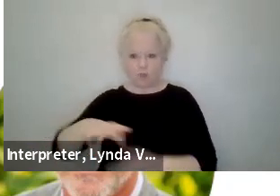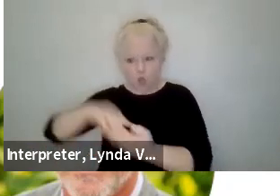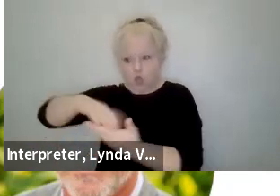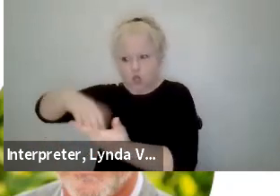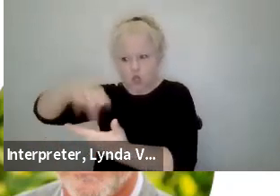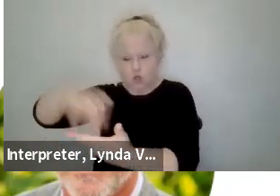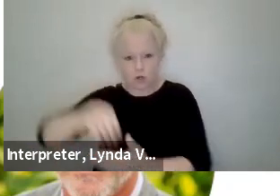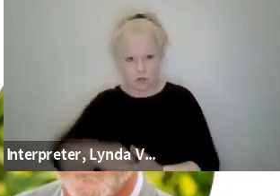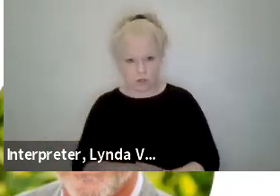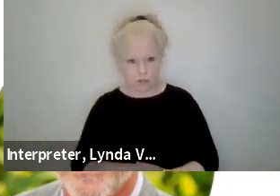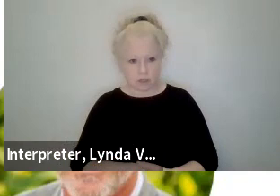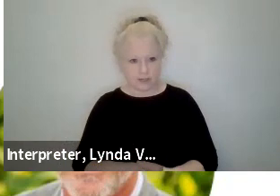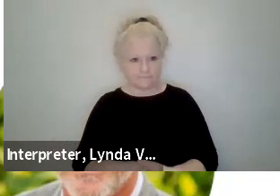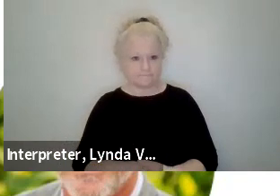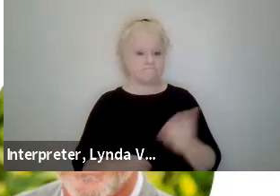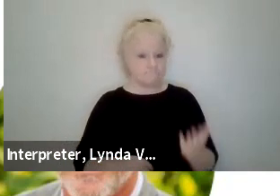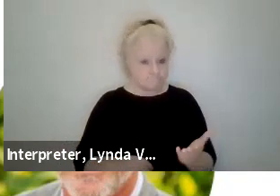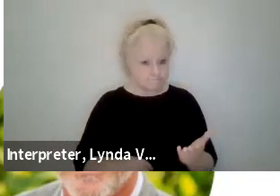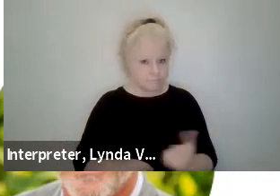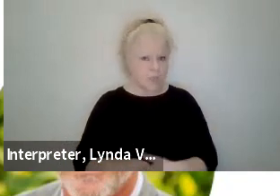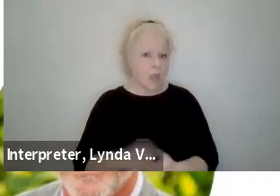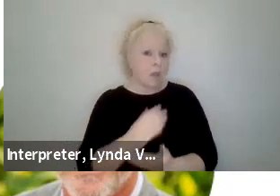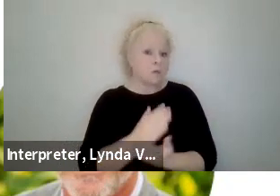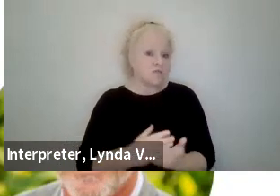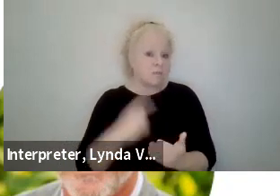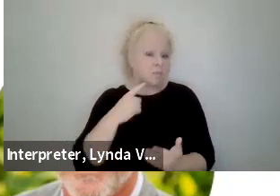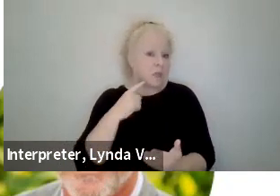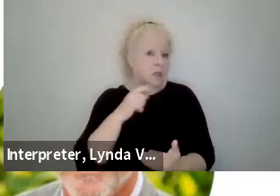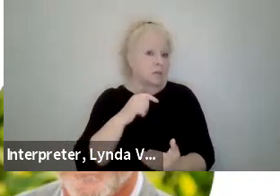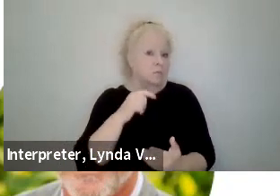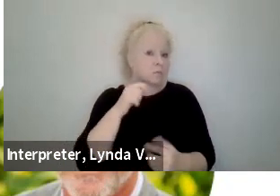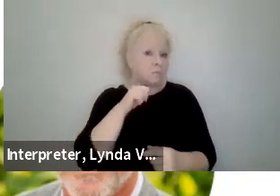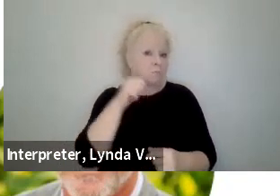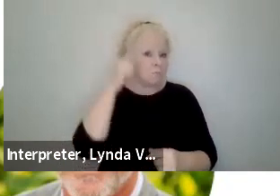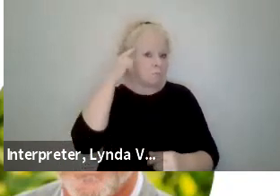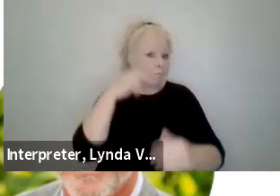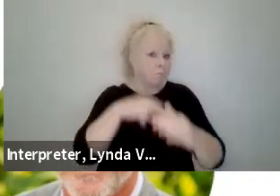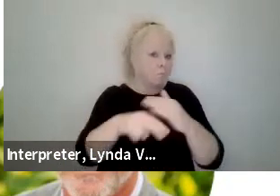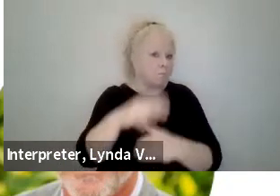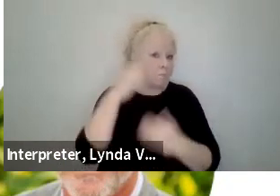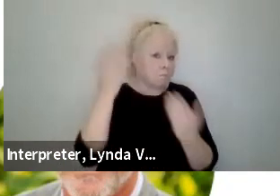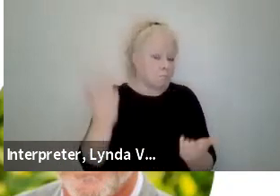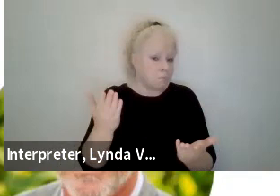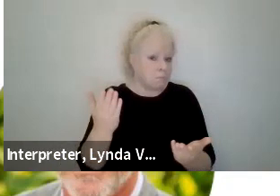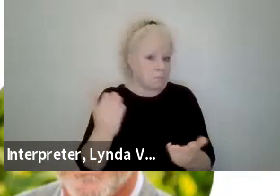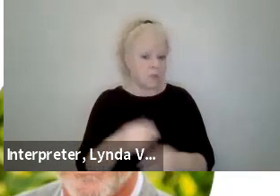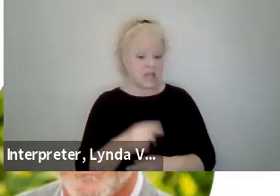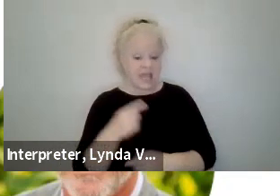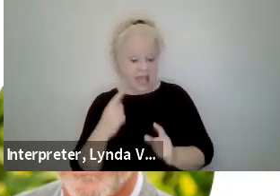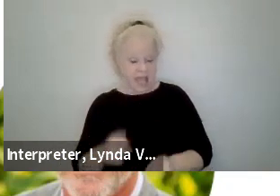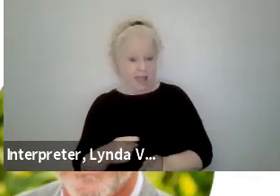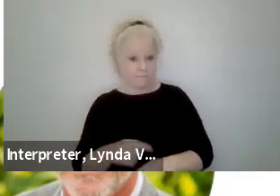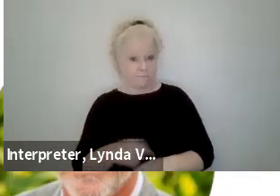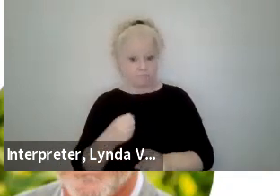may not have predicted would have been a benefit, but ultimately were to Microsoft. As it happens,